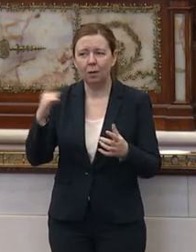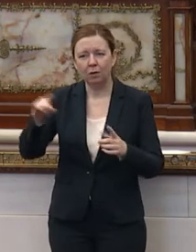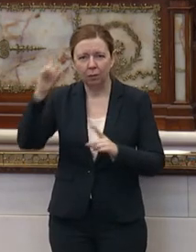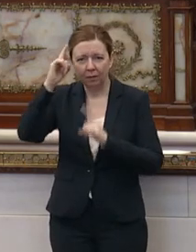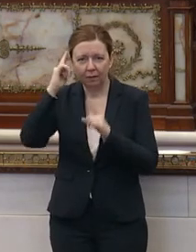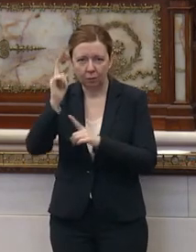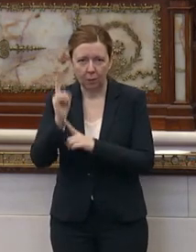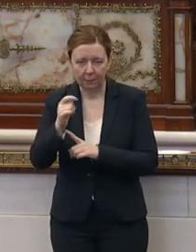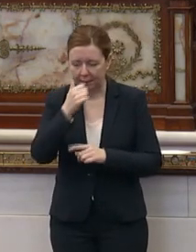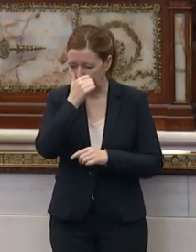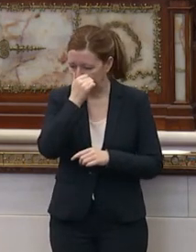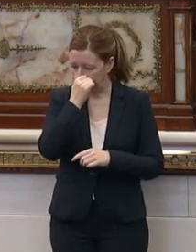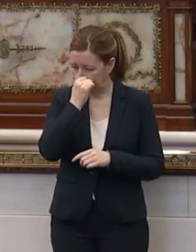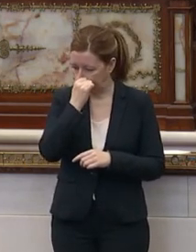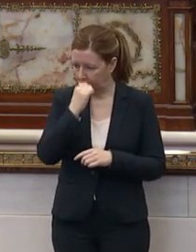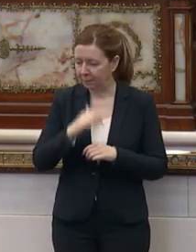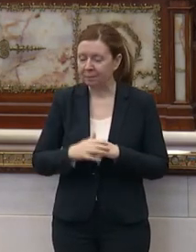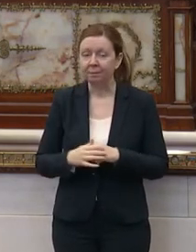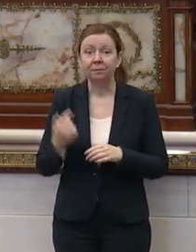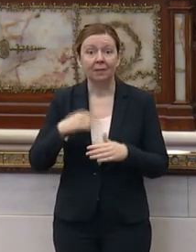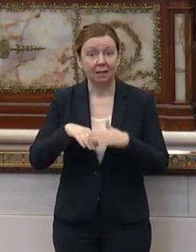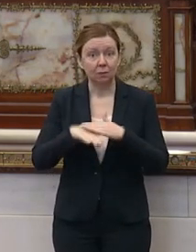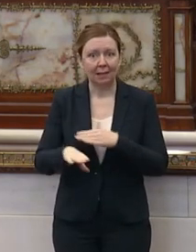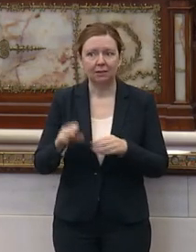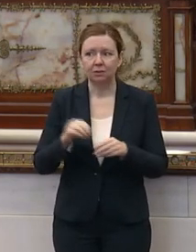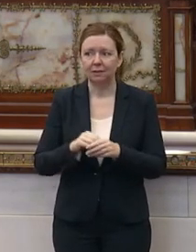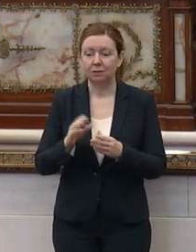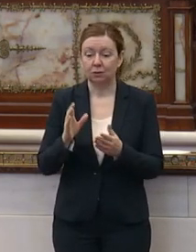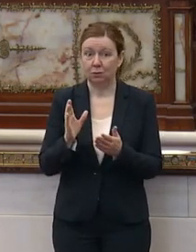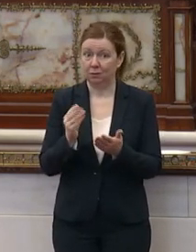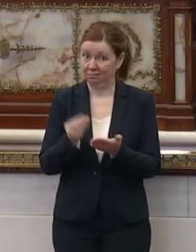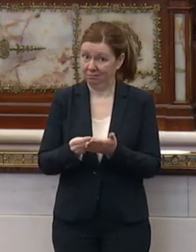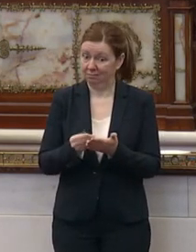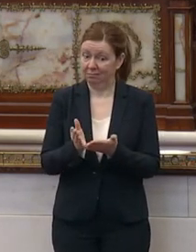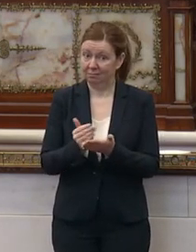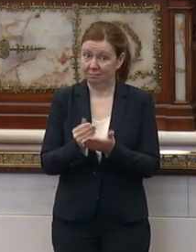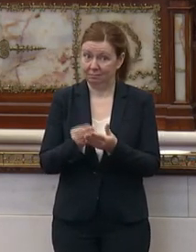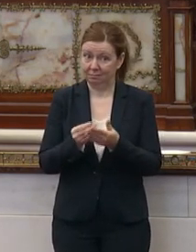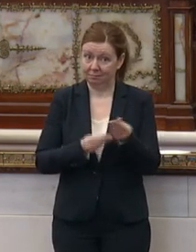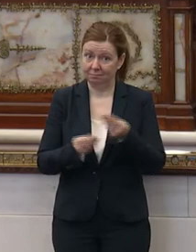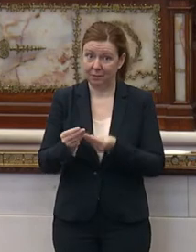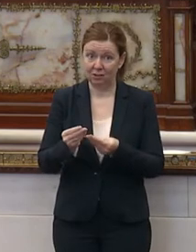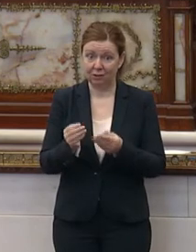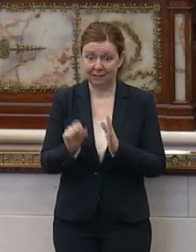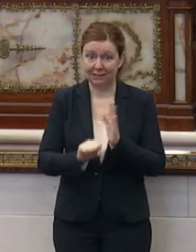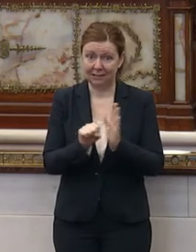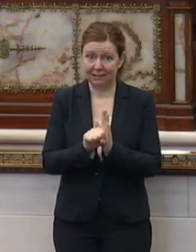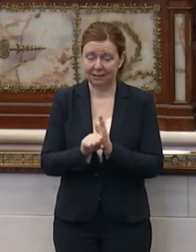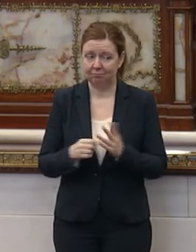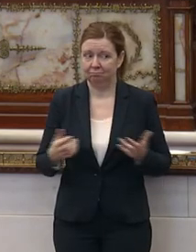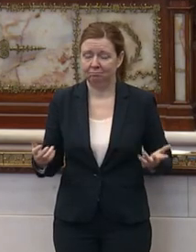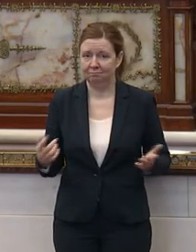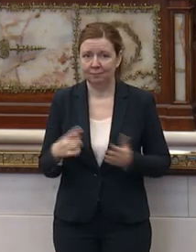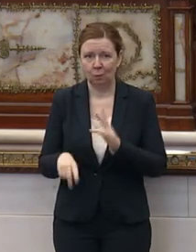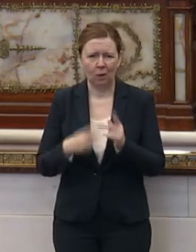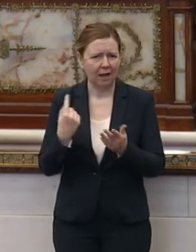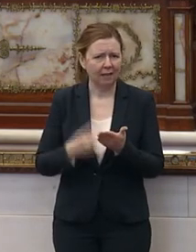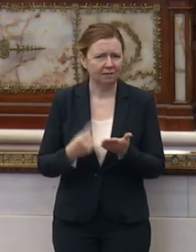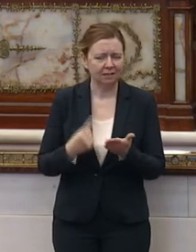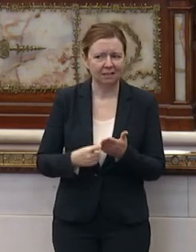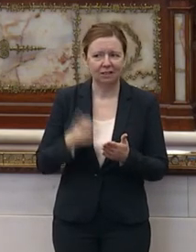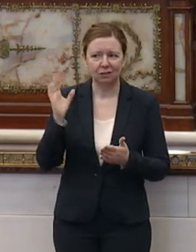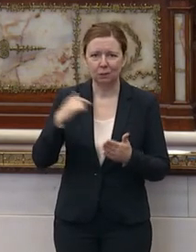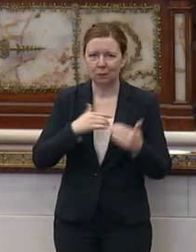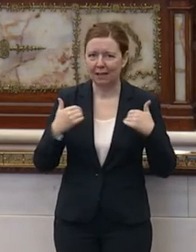for a minute. As we enter into the budget season, what kind of discussions would we